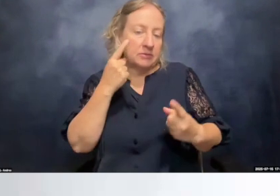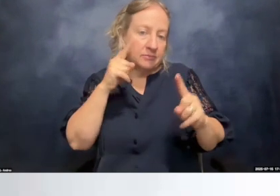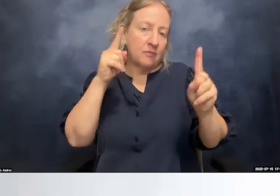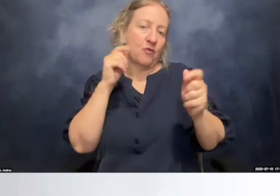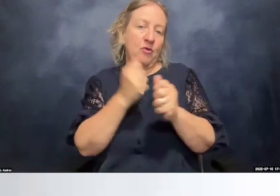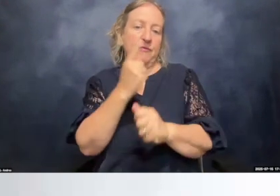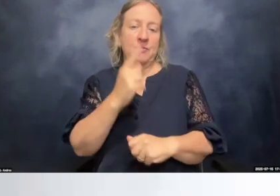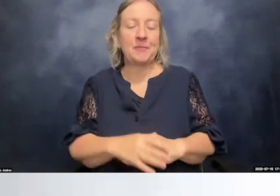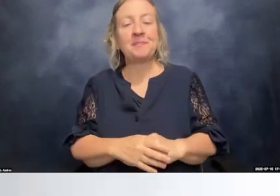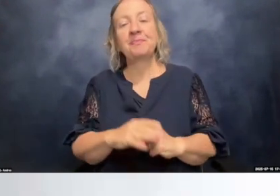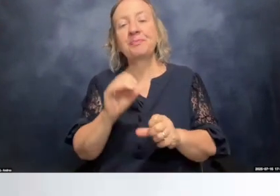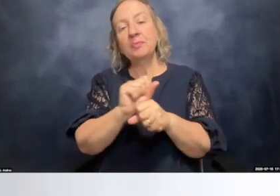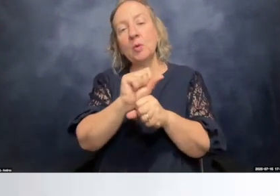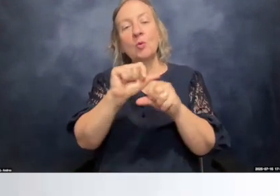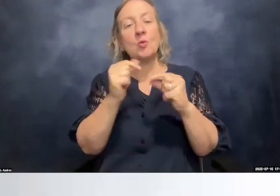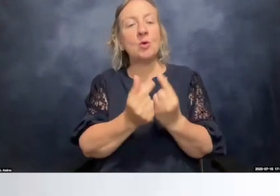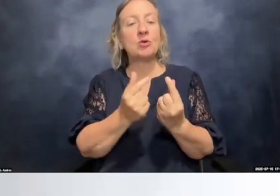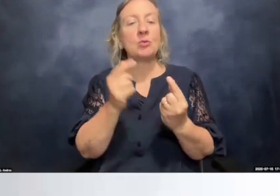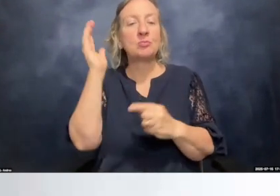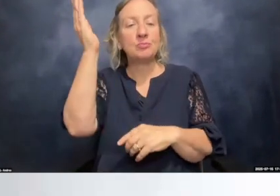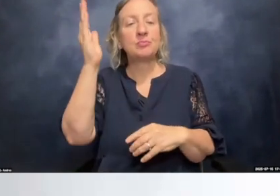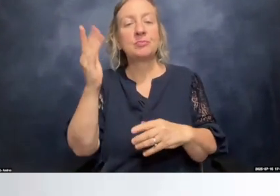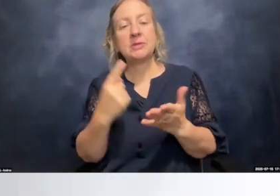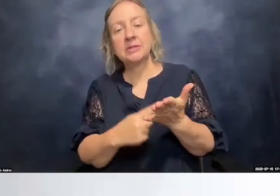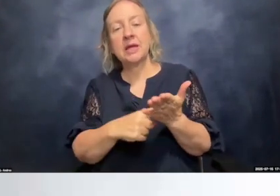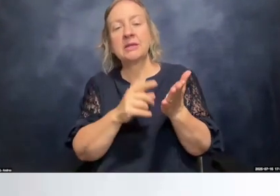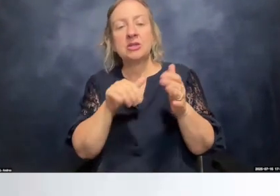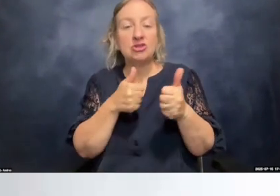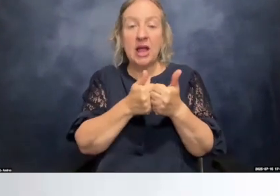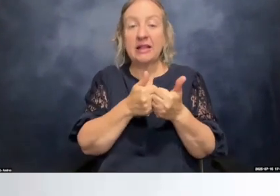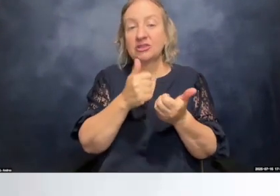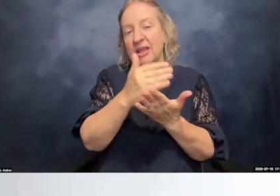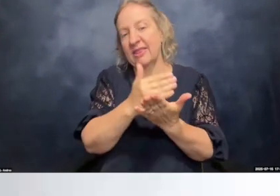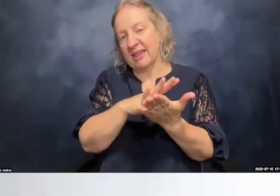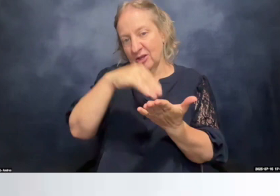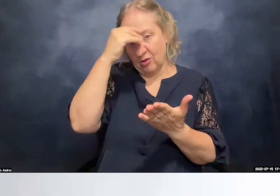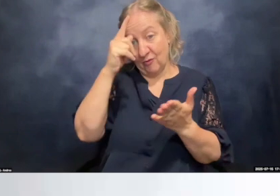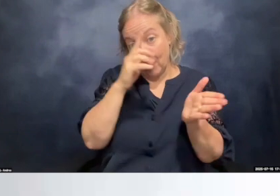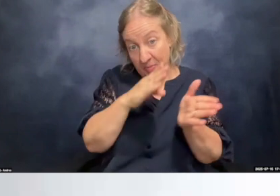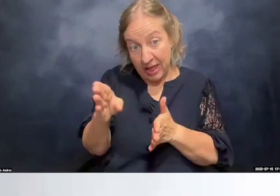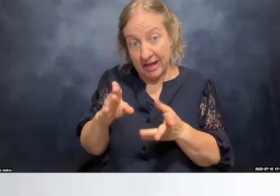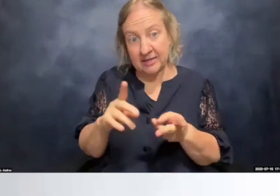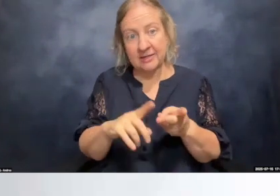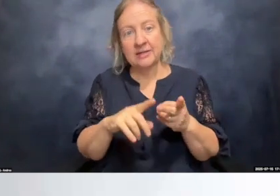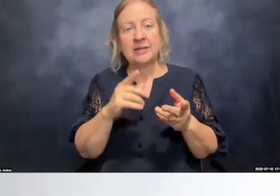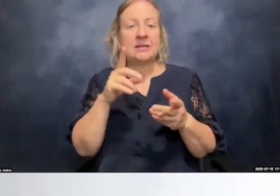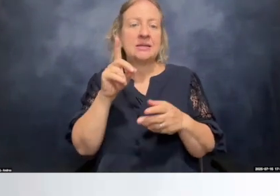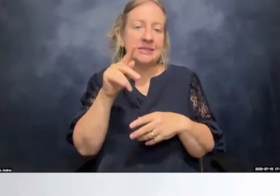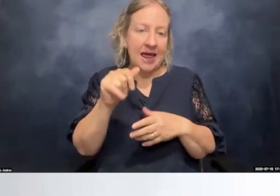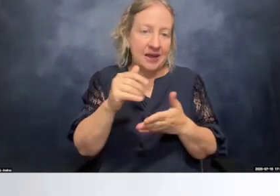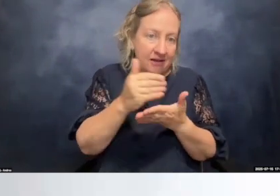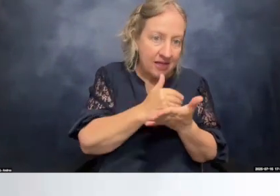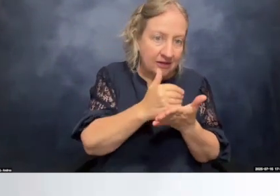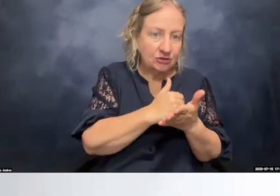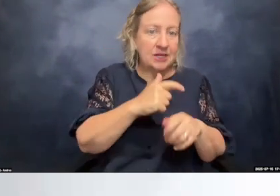group presentation discussed challenges and lessons learned for planning, such as data collection and time and scope modifications.